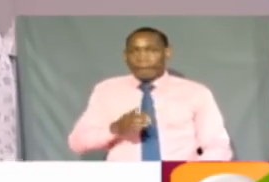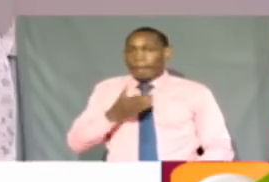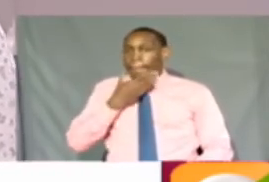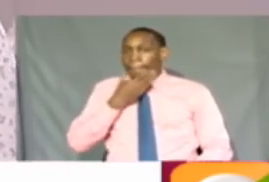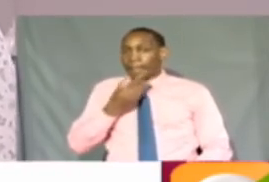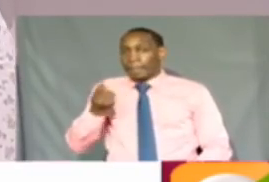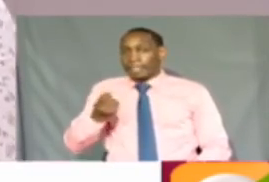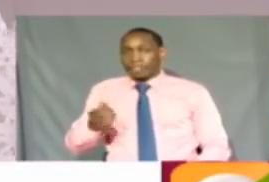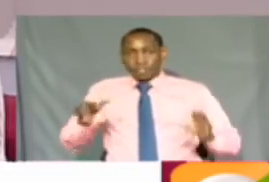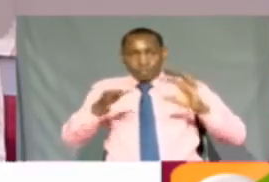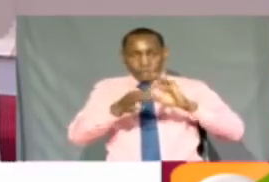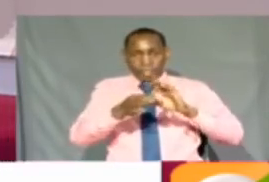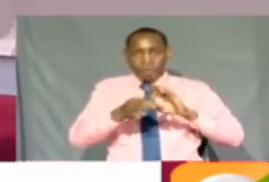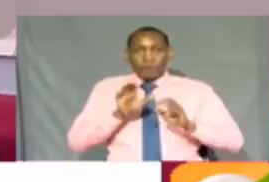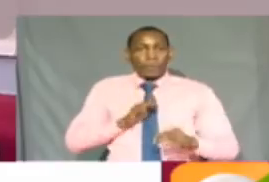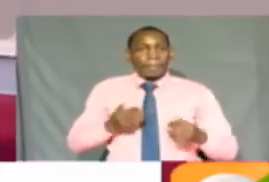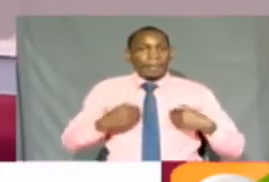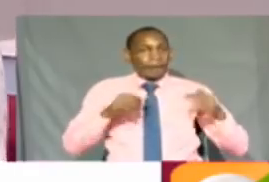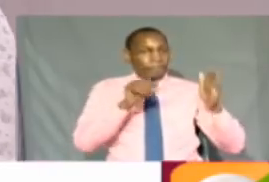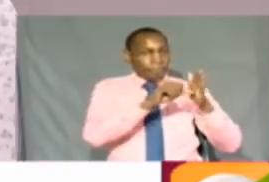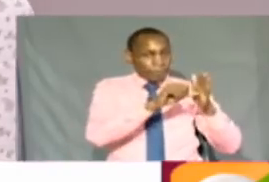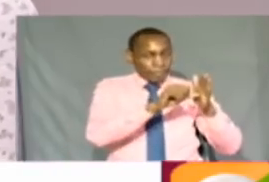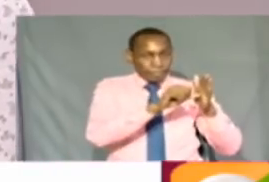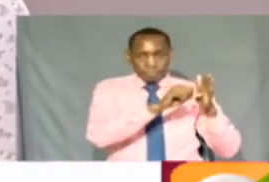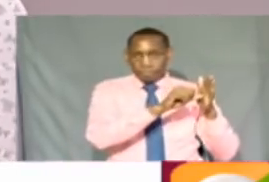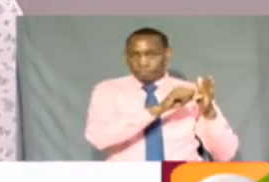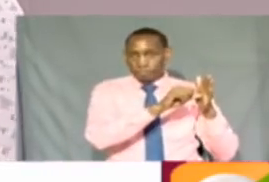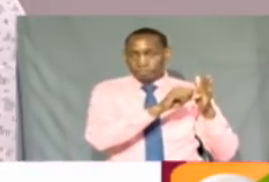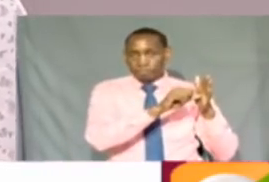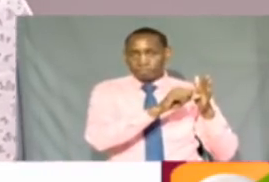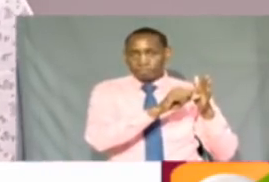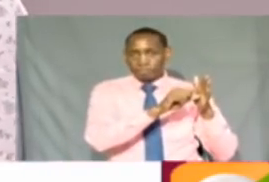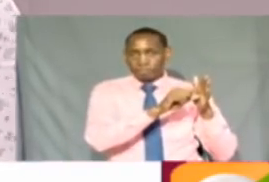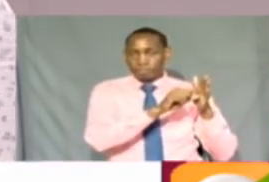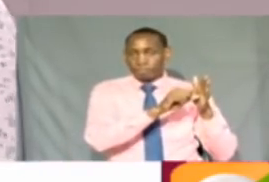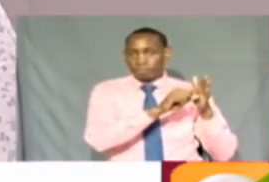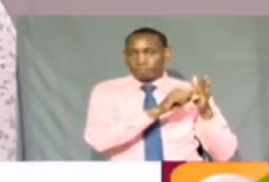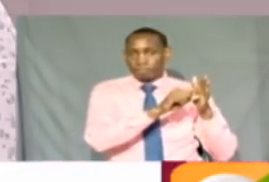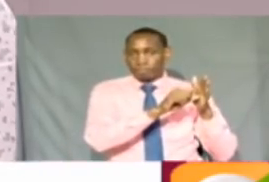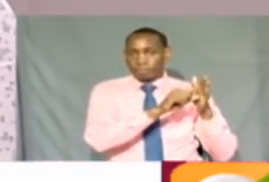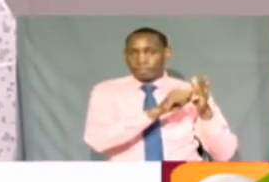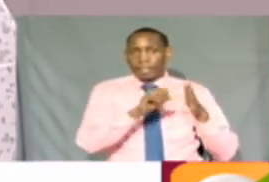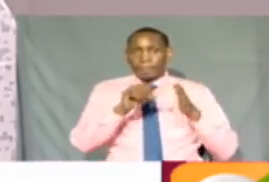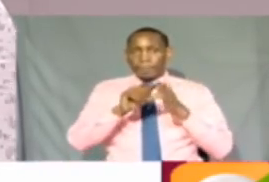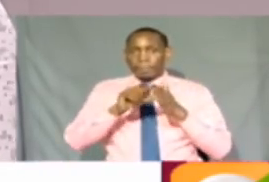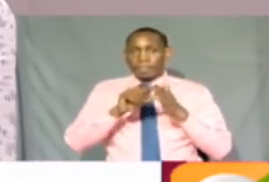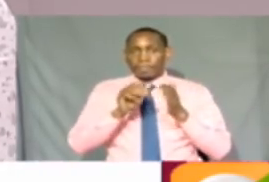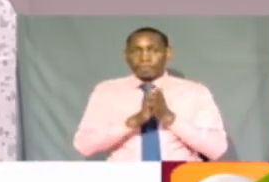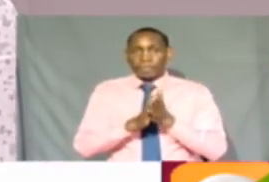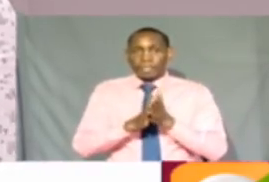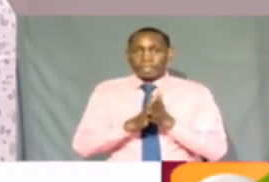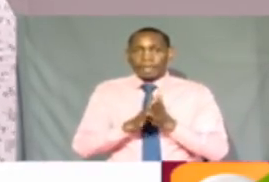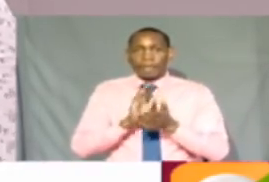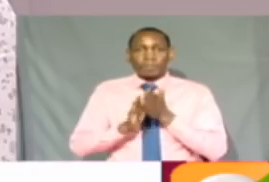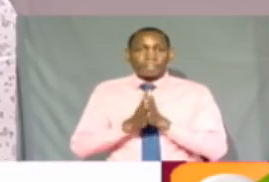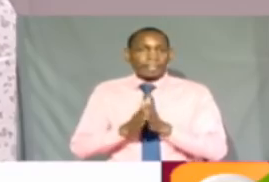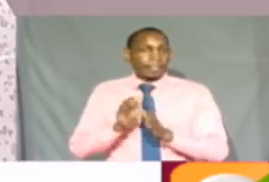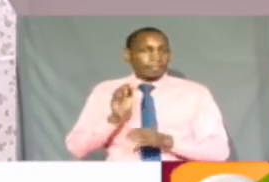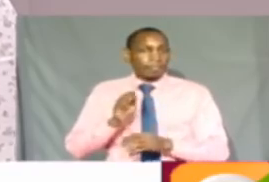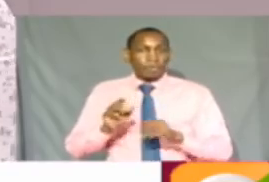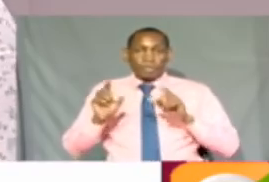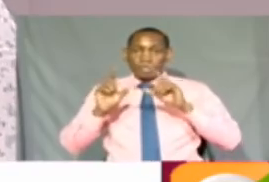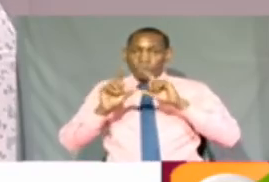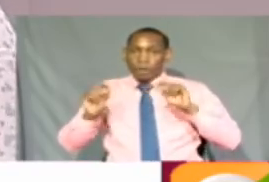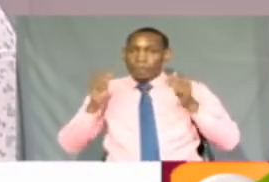have a problem. Even you see how she's just a woman, a normal day woman, you know, the problem with us women, we never want to hear the truth or even say